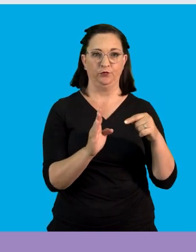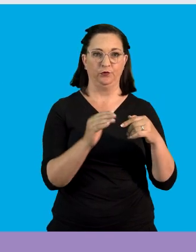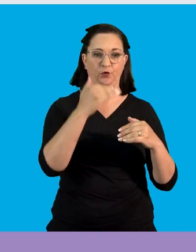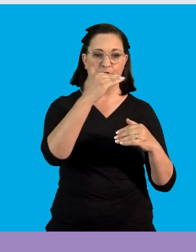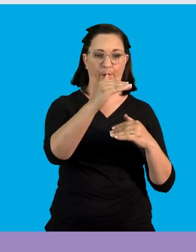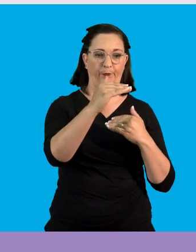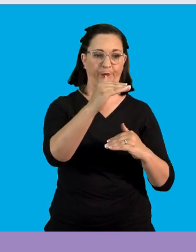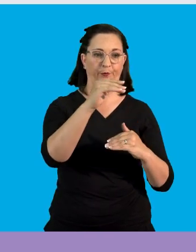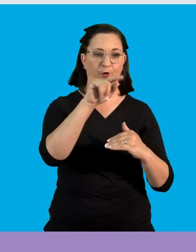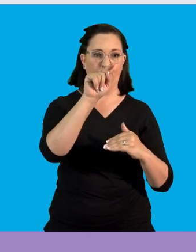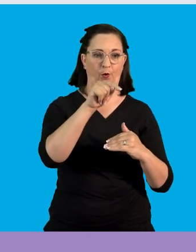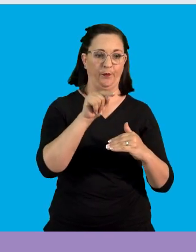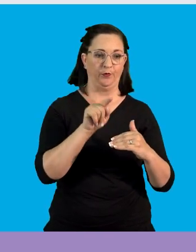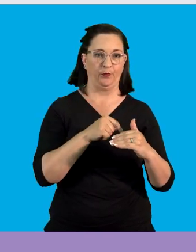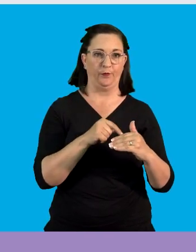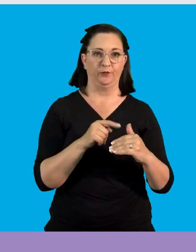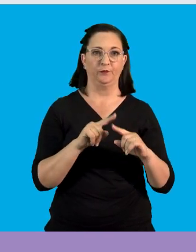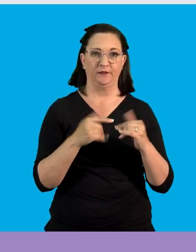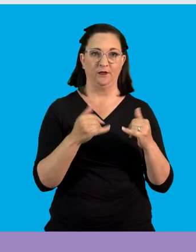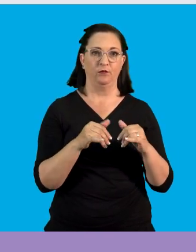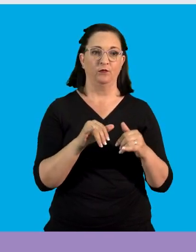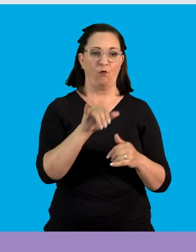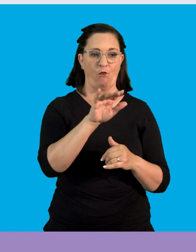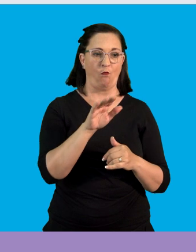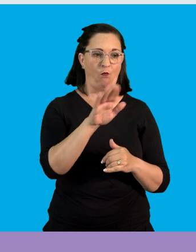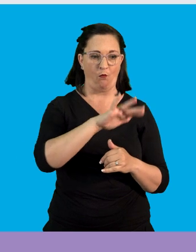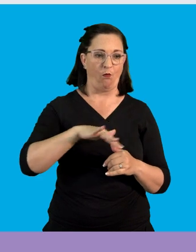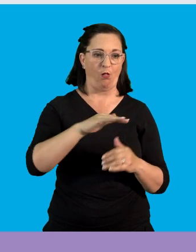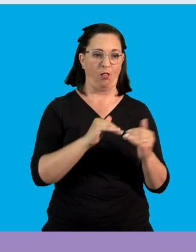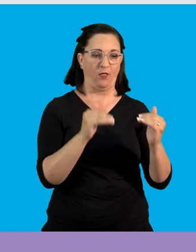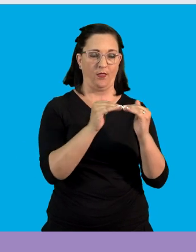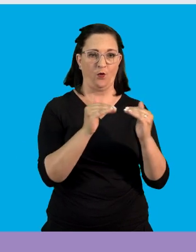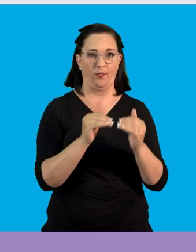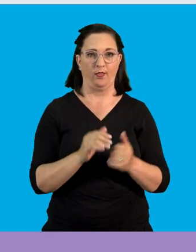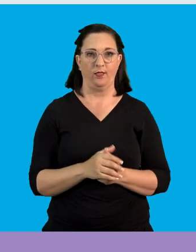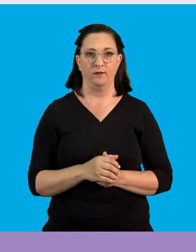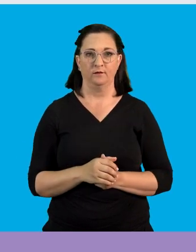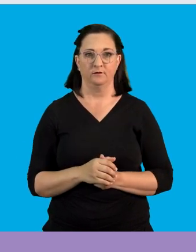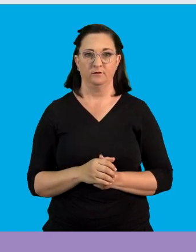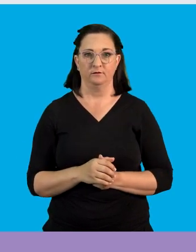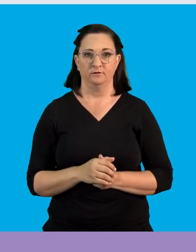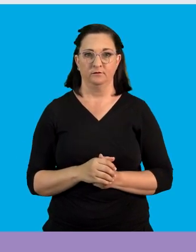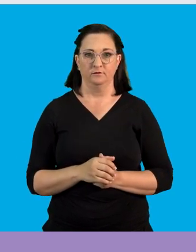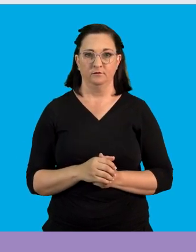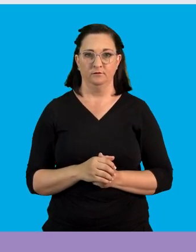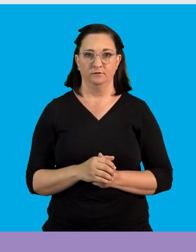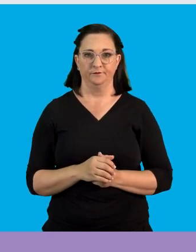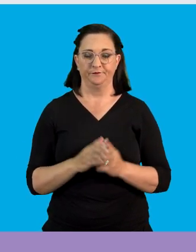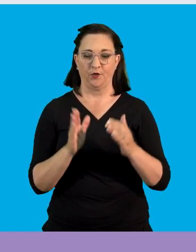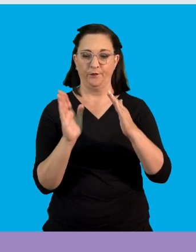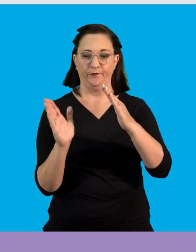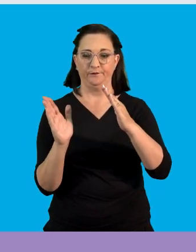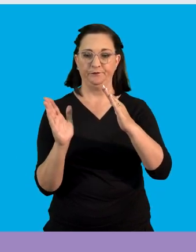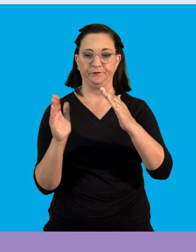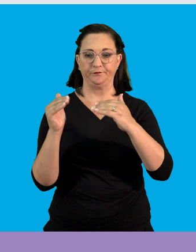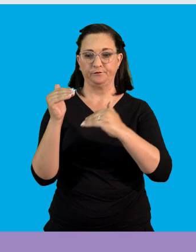side on the top and side at the bottom. But however, a square has all sides equal, remember? So we'll need to use the same marking.